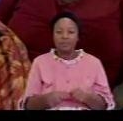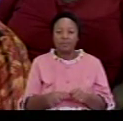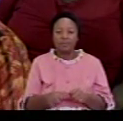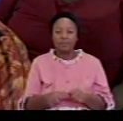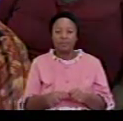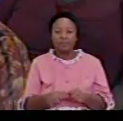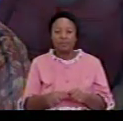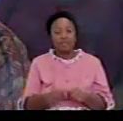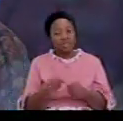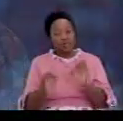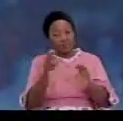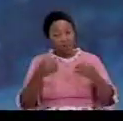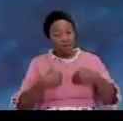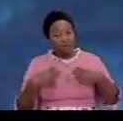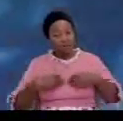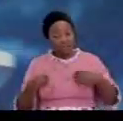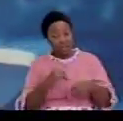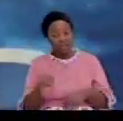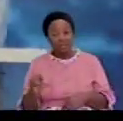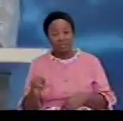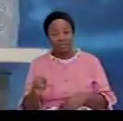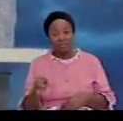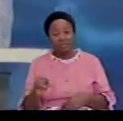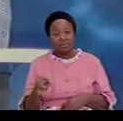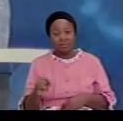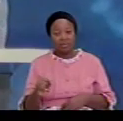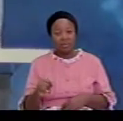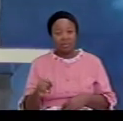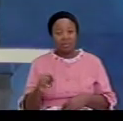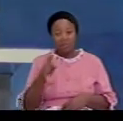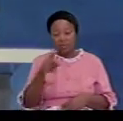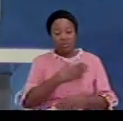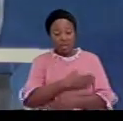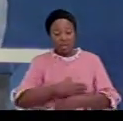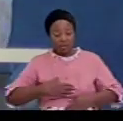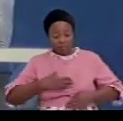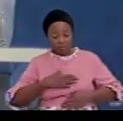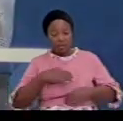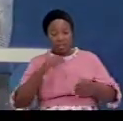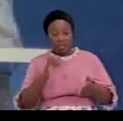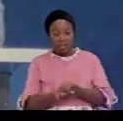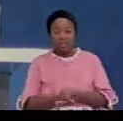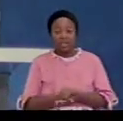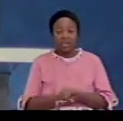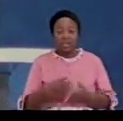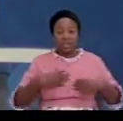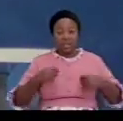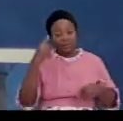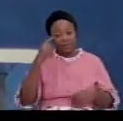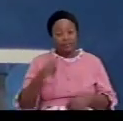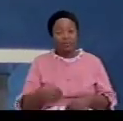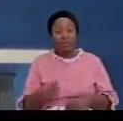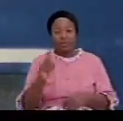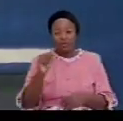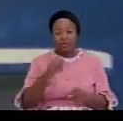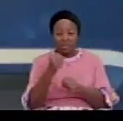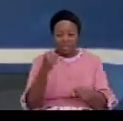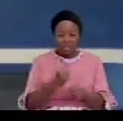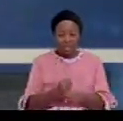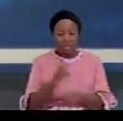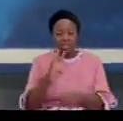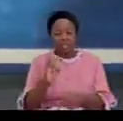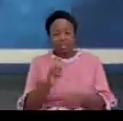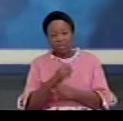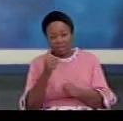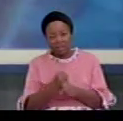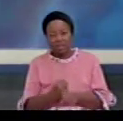If you have healing, you enjoy the healing for 20 years, 30 years, 40 years, 50 years, even